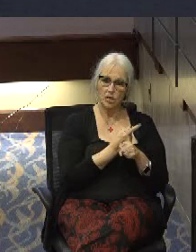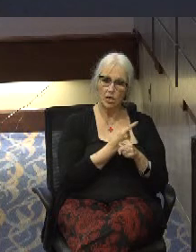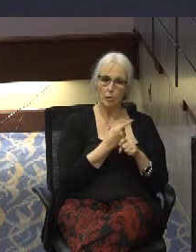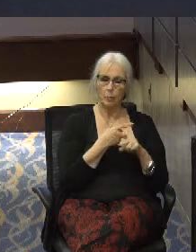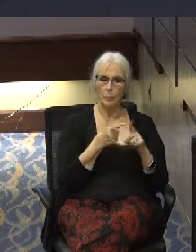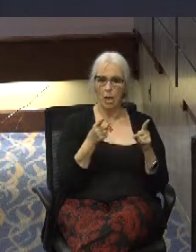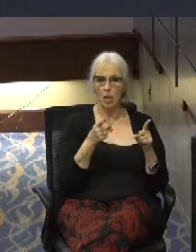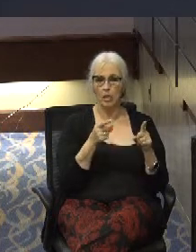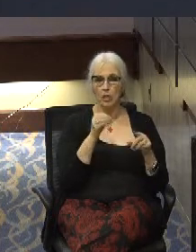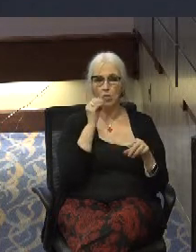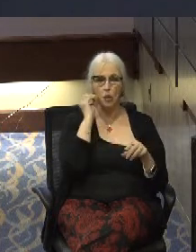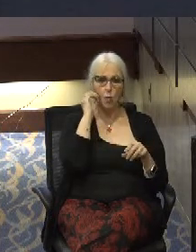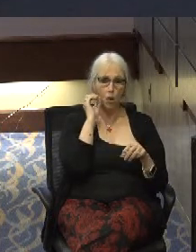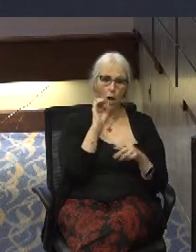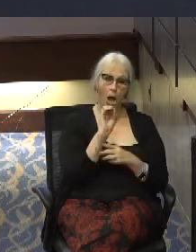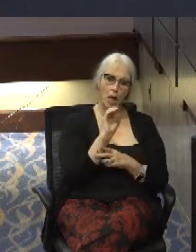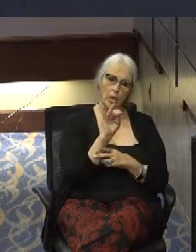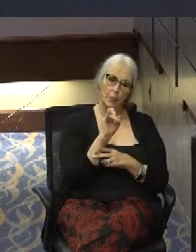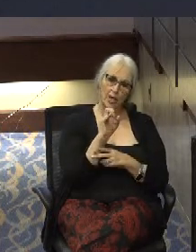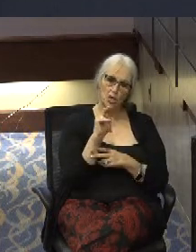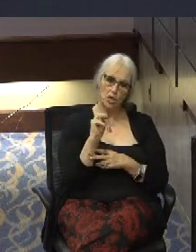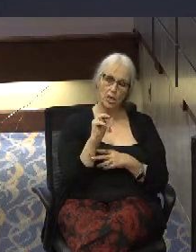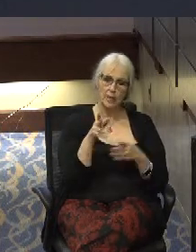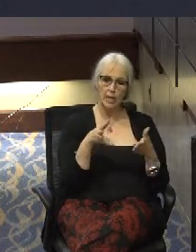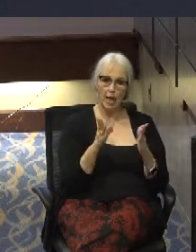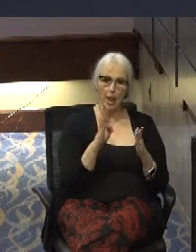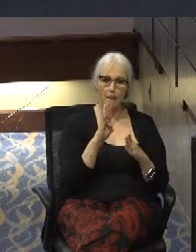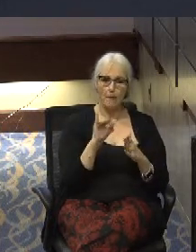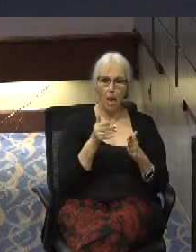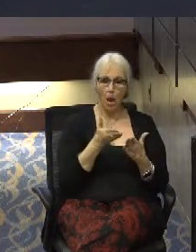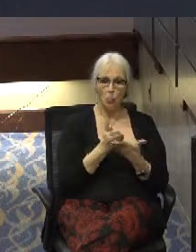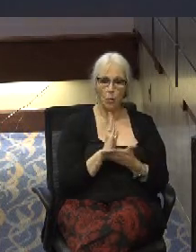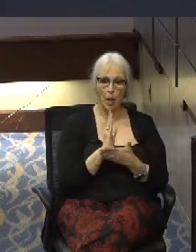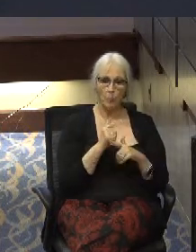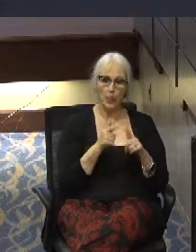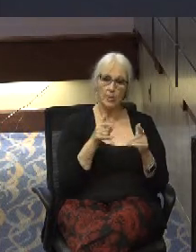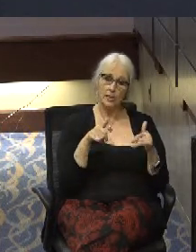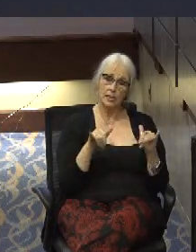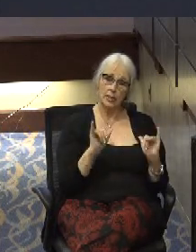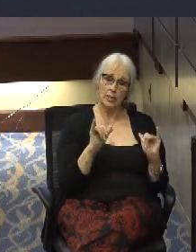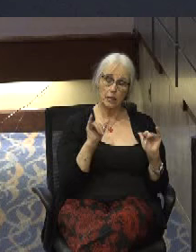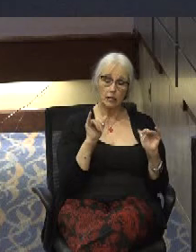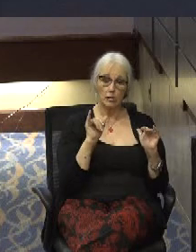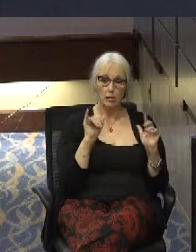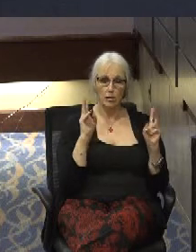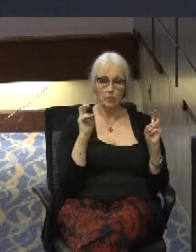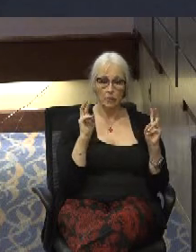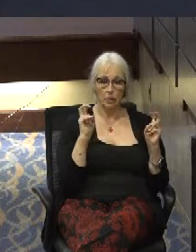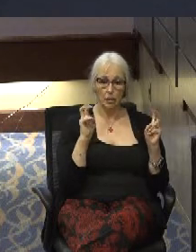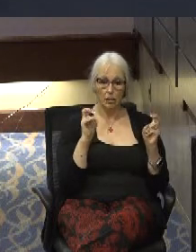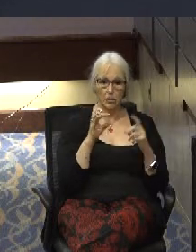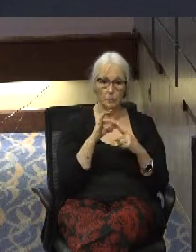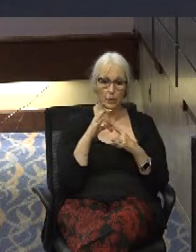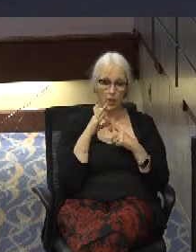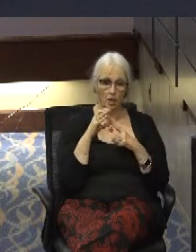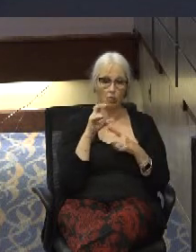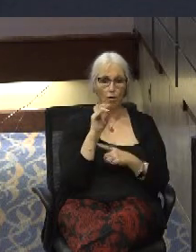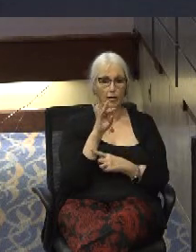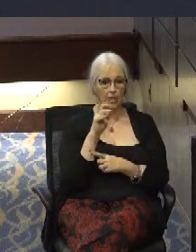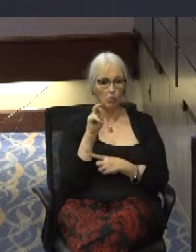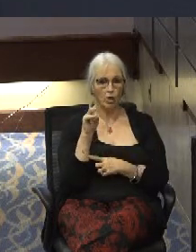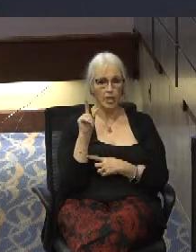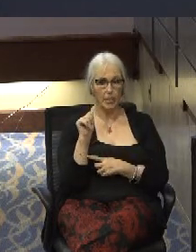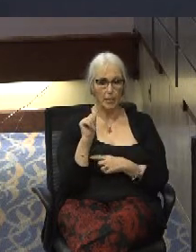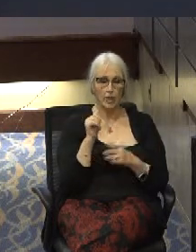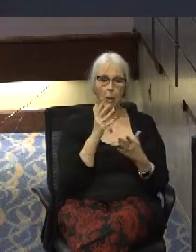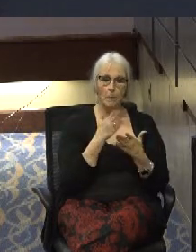home occupation, which means that it's allowed by right, but still subject to meeting specific criteria. Kind